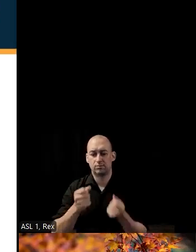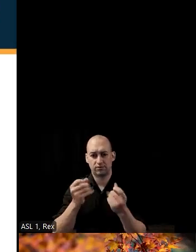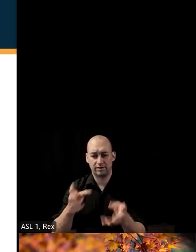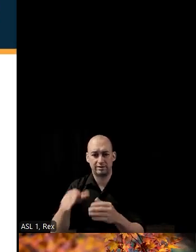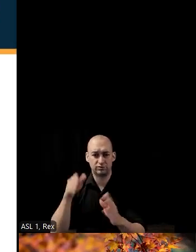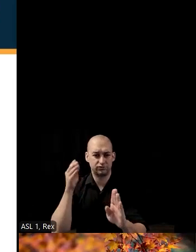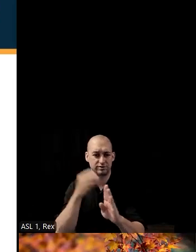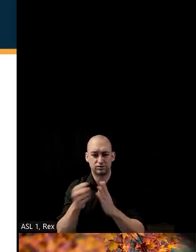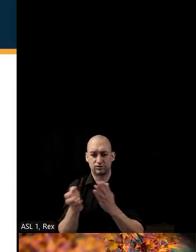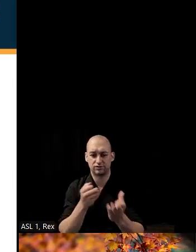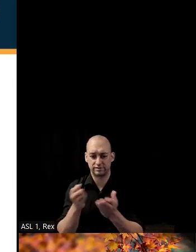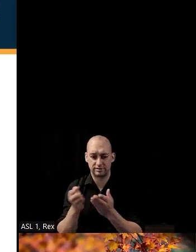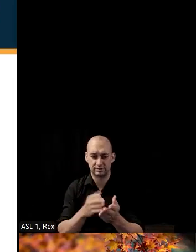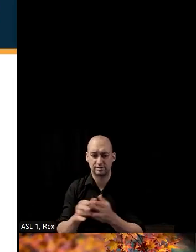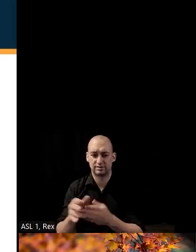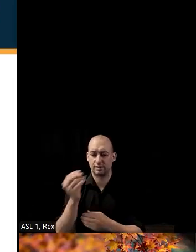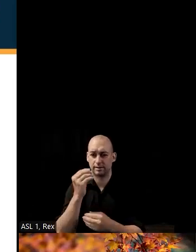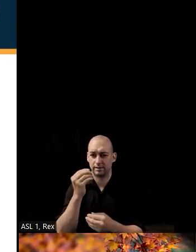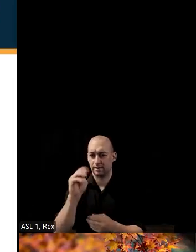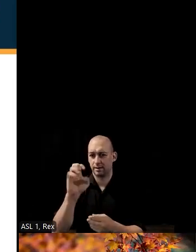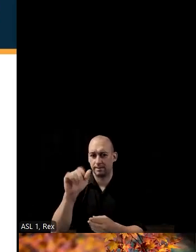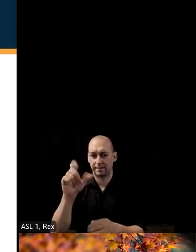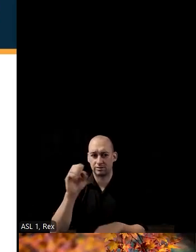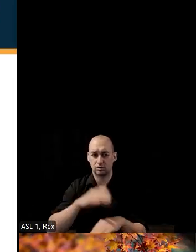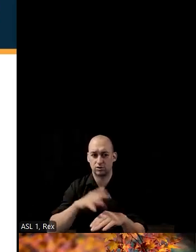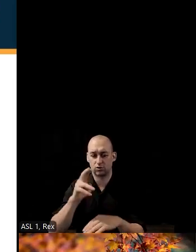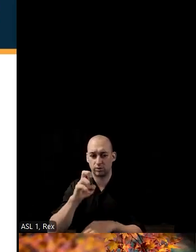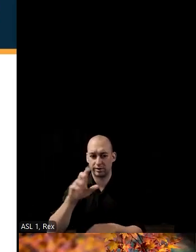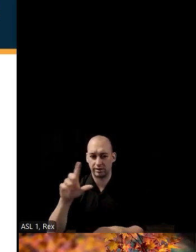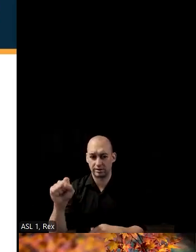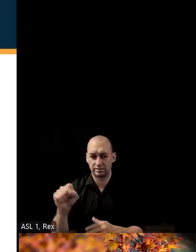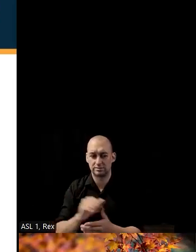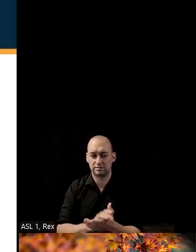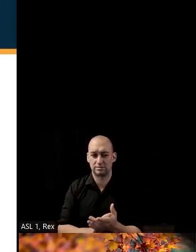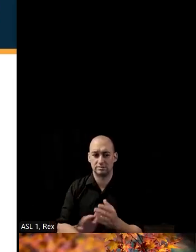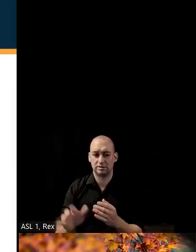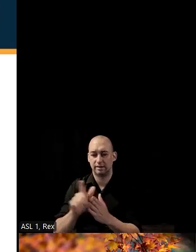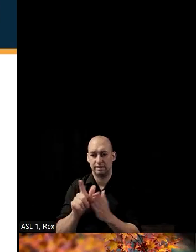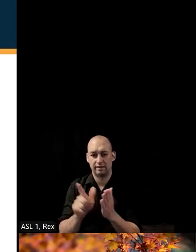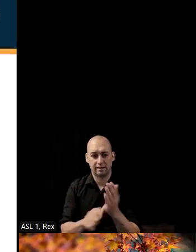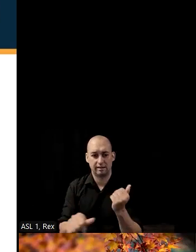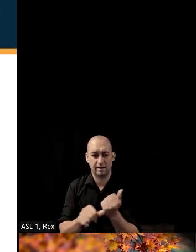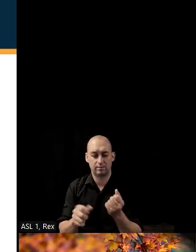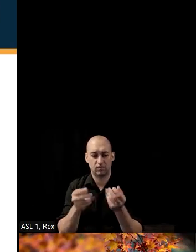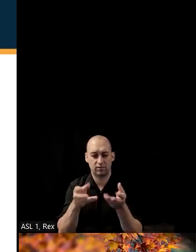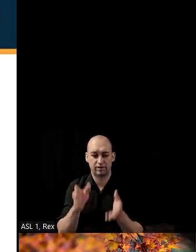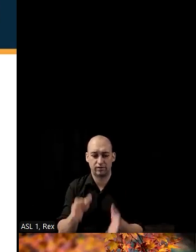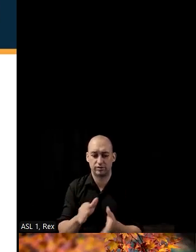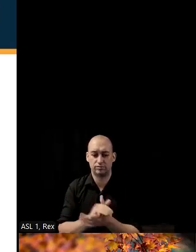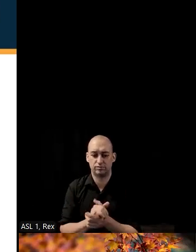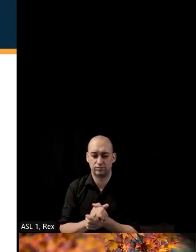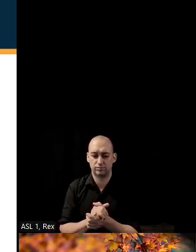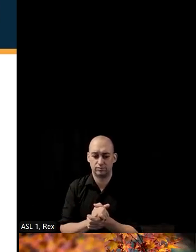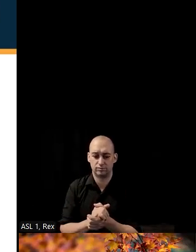could be like Meals on Wheels, for instance, home delivered meals, local legal aid providers, family caregiving providers